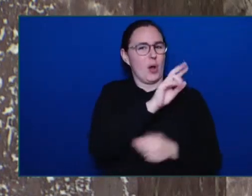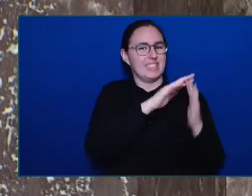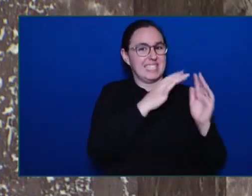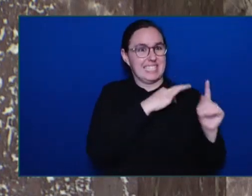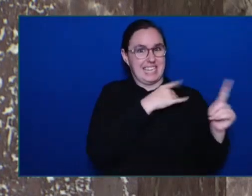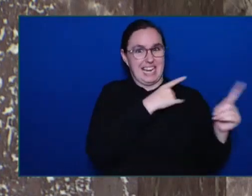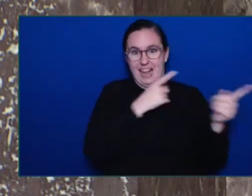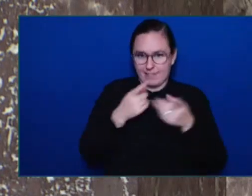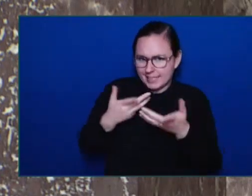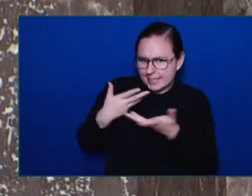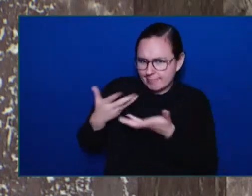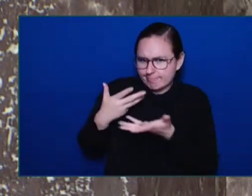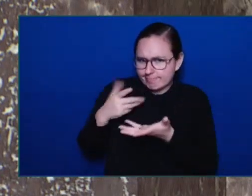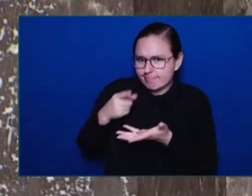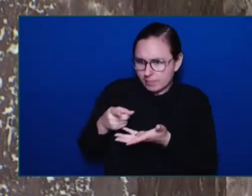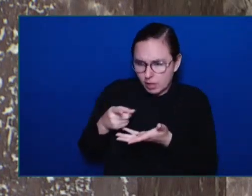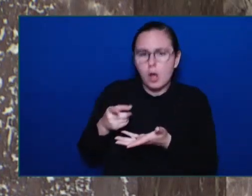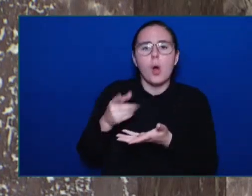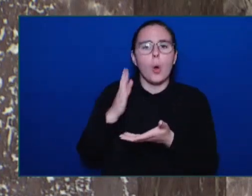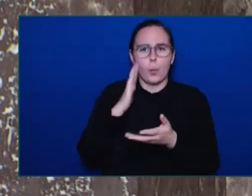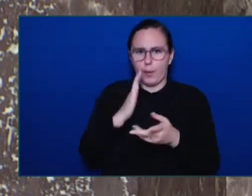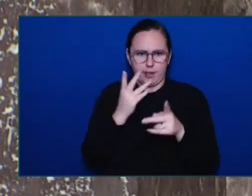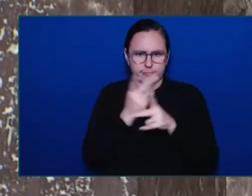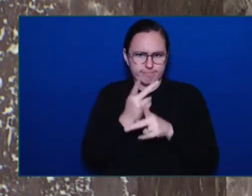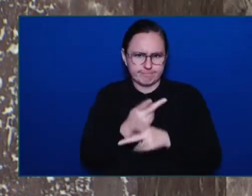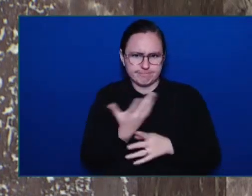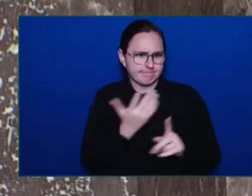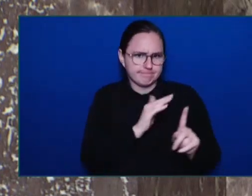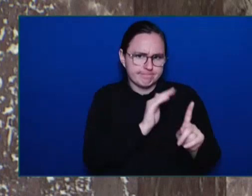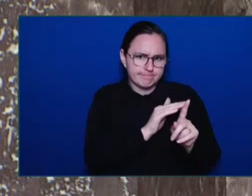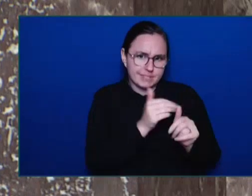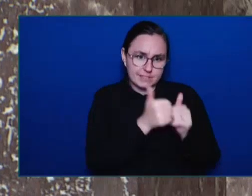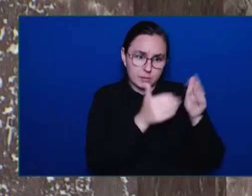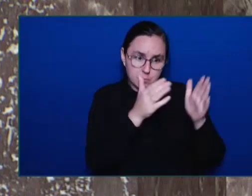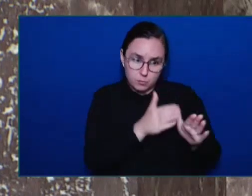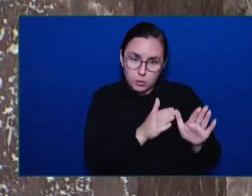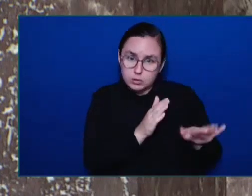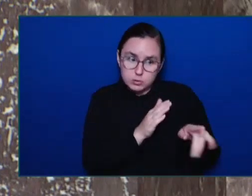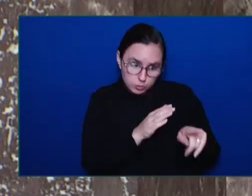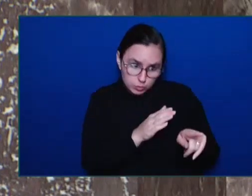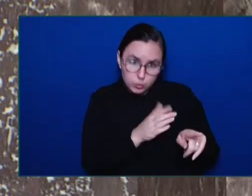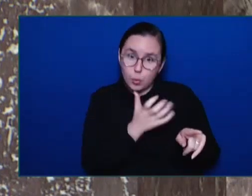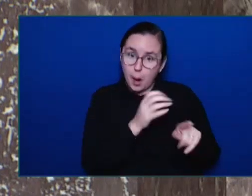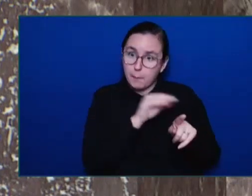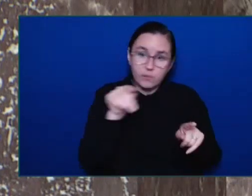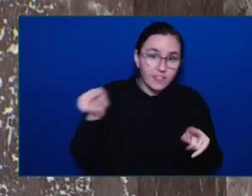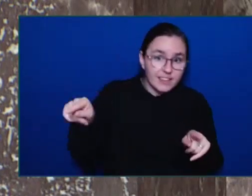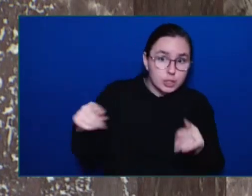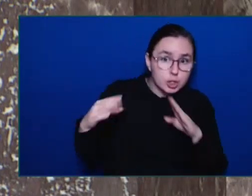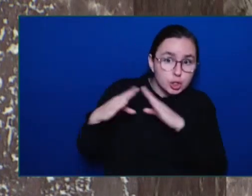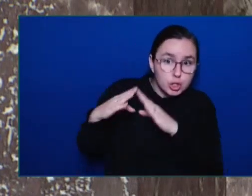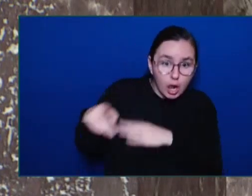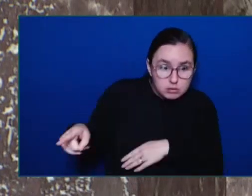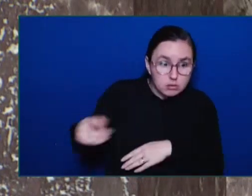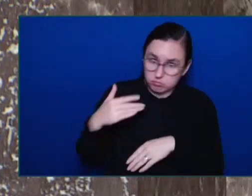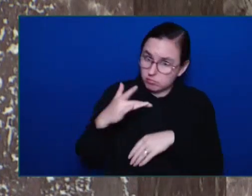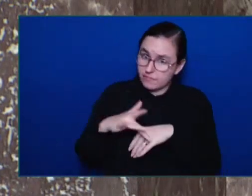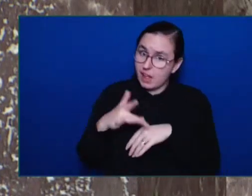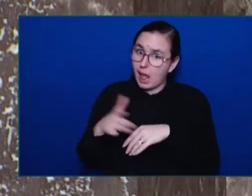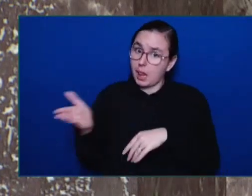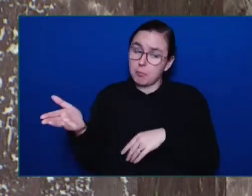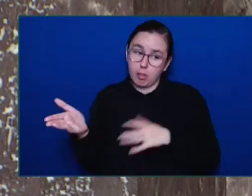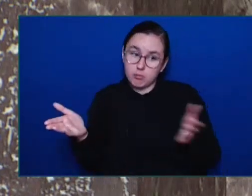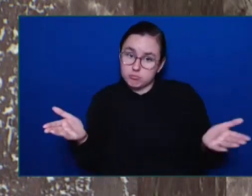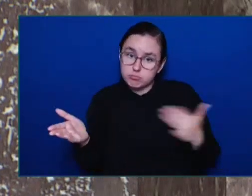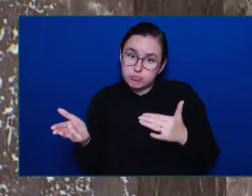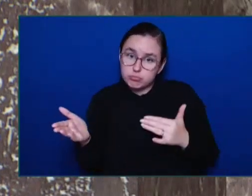space available. So that's positive news. I can also share with the member that we were slated to have about 100 units, 98 units